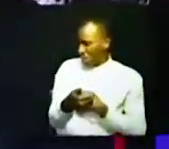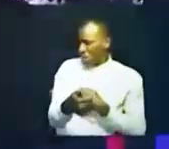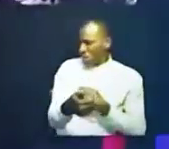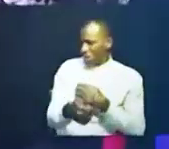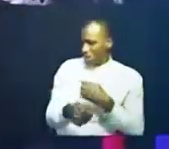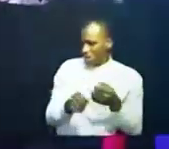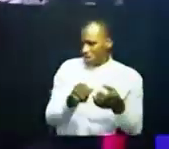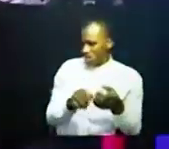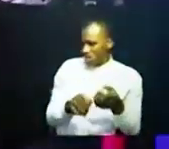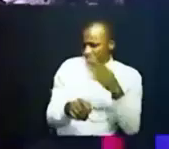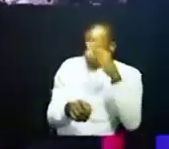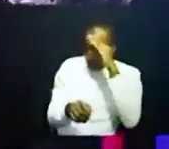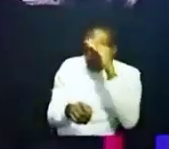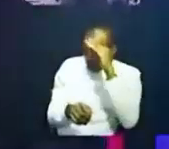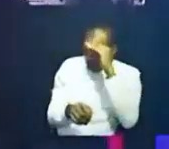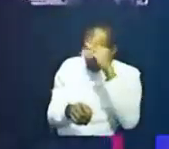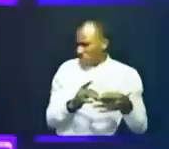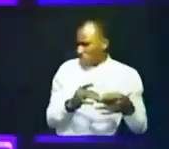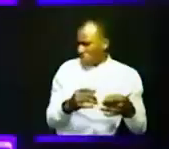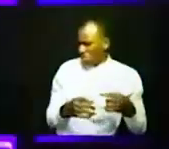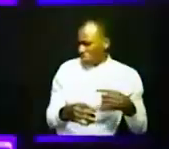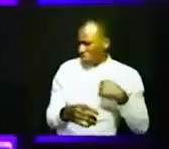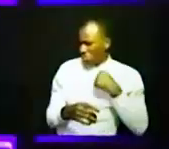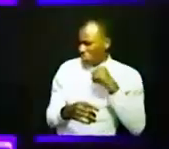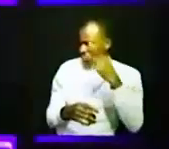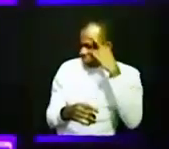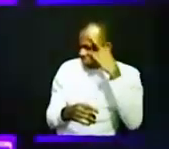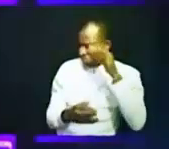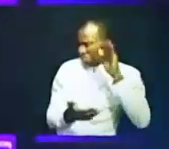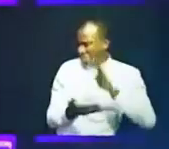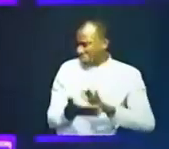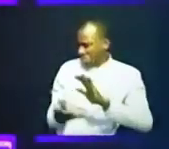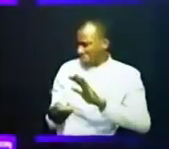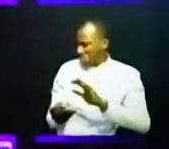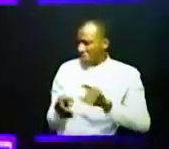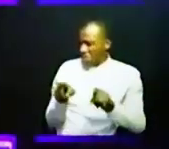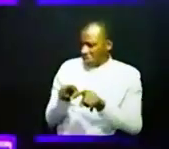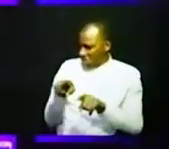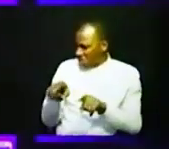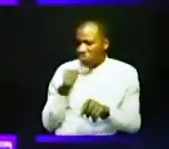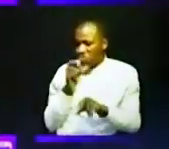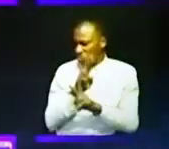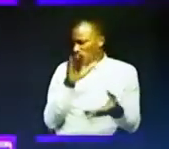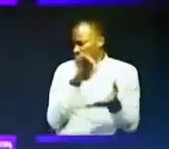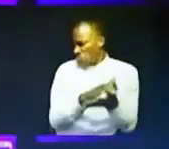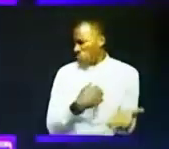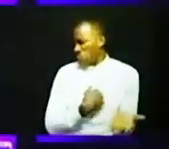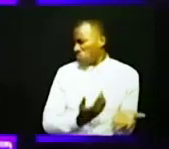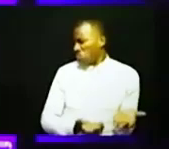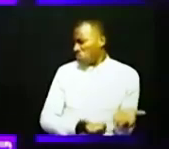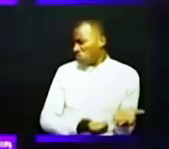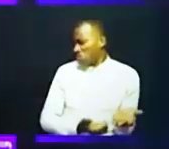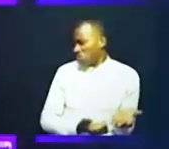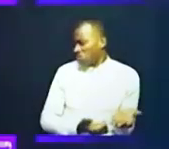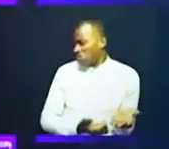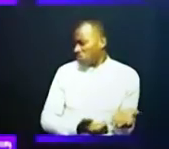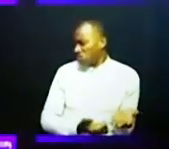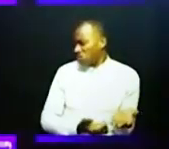don't want to marry him, and I don't think he wants to marry me either.